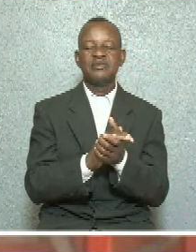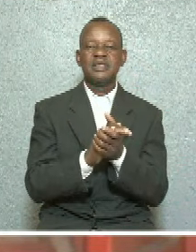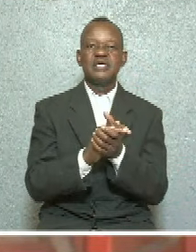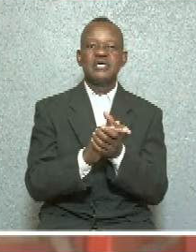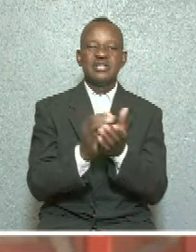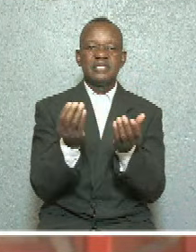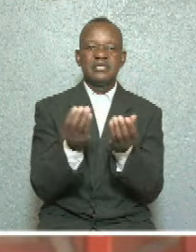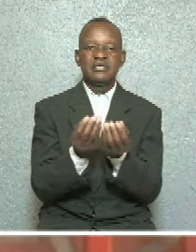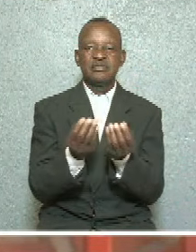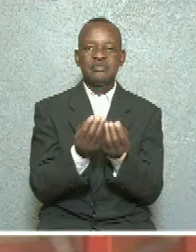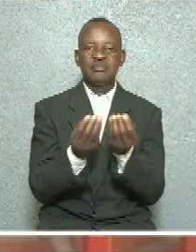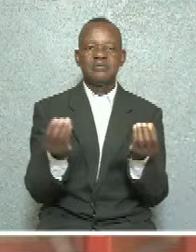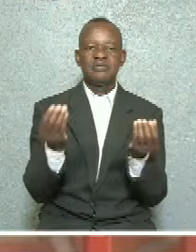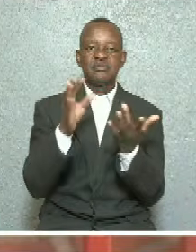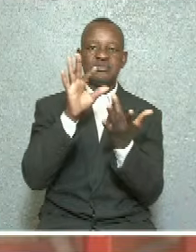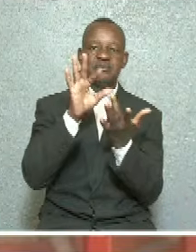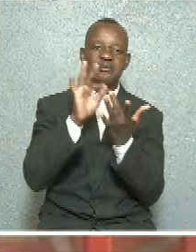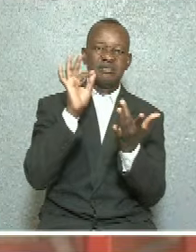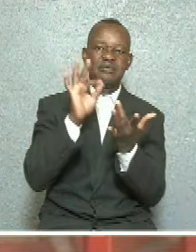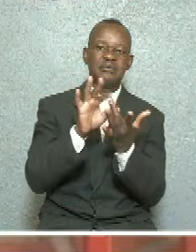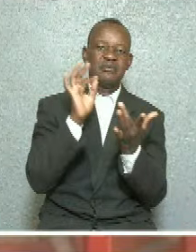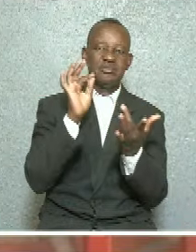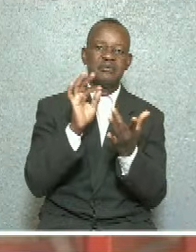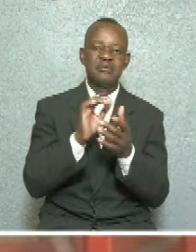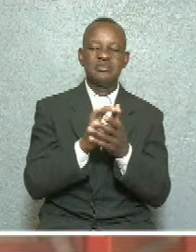at a scholarship school.